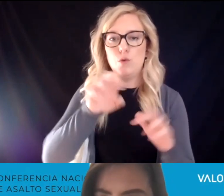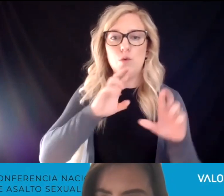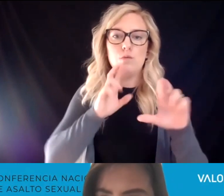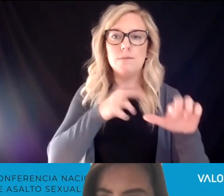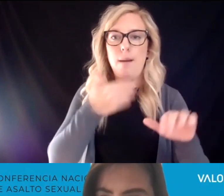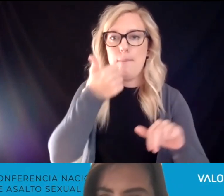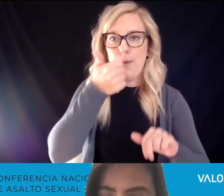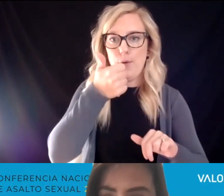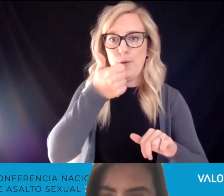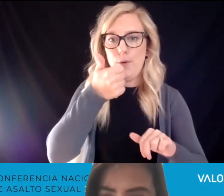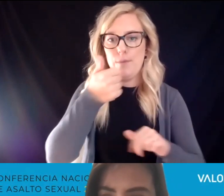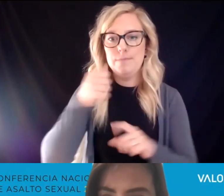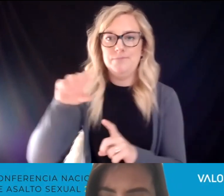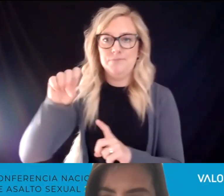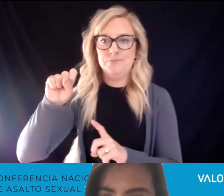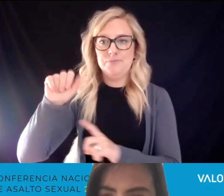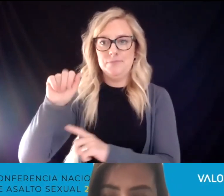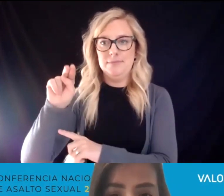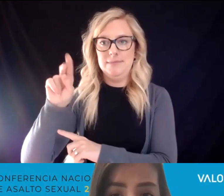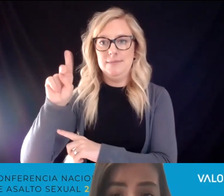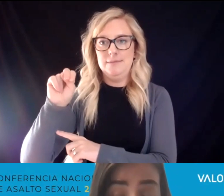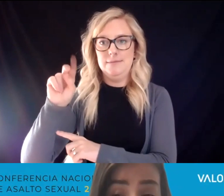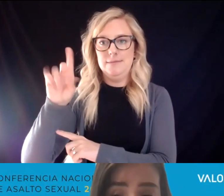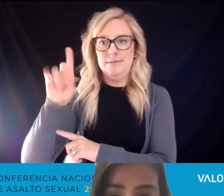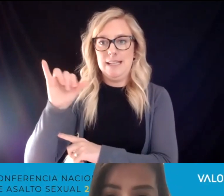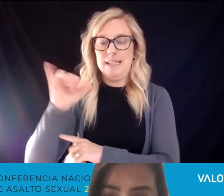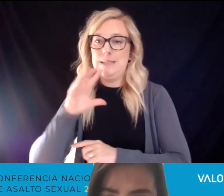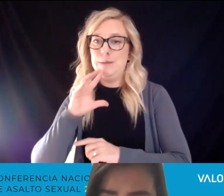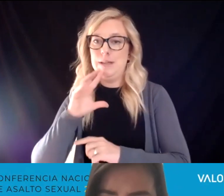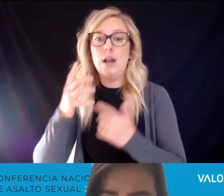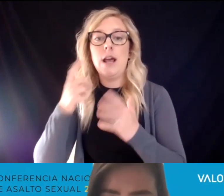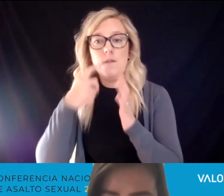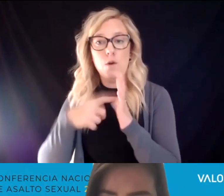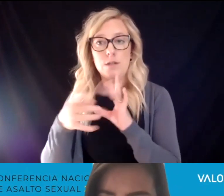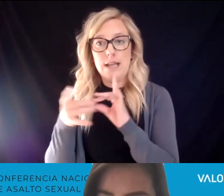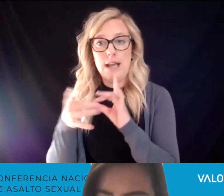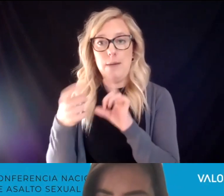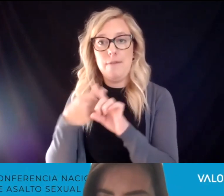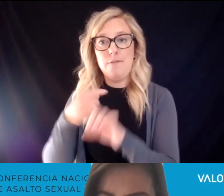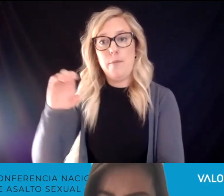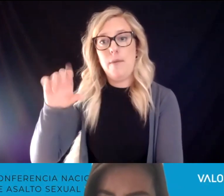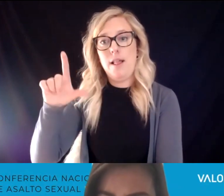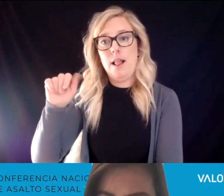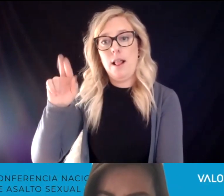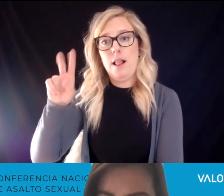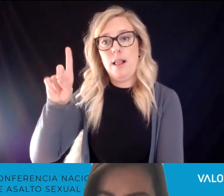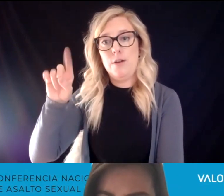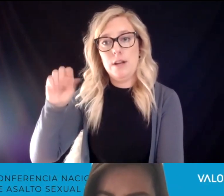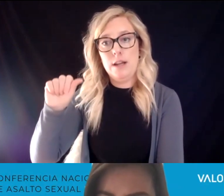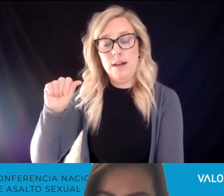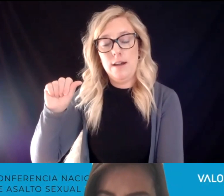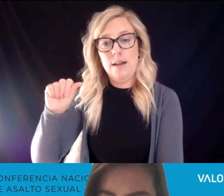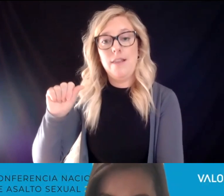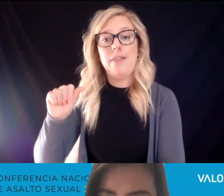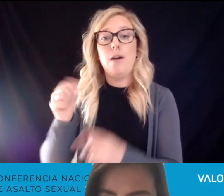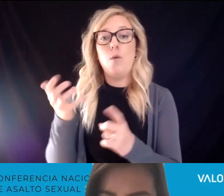Oh, we also have a comment from Claudia, that what the pastor has said is key. It's important for